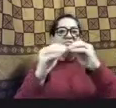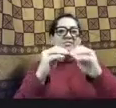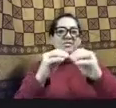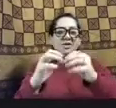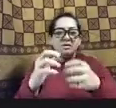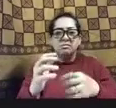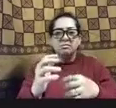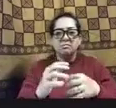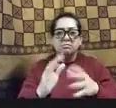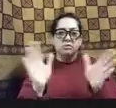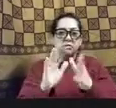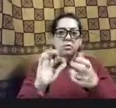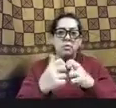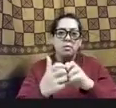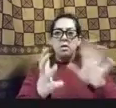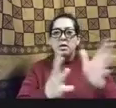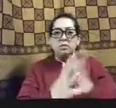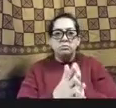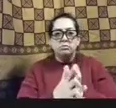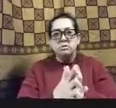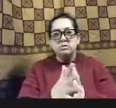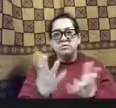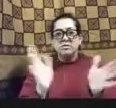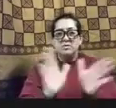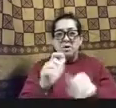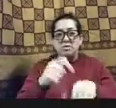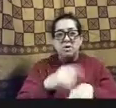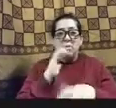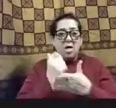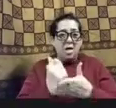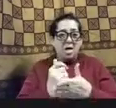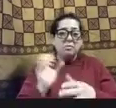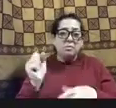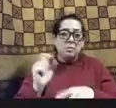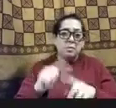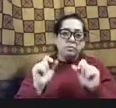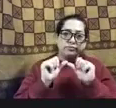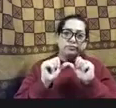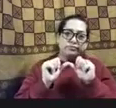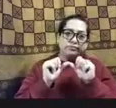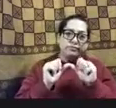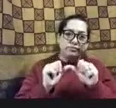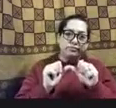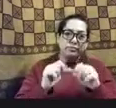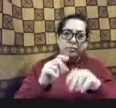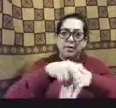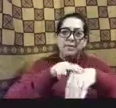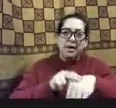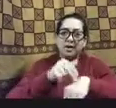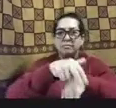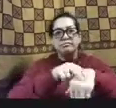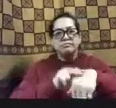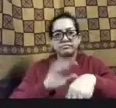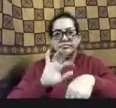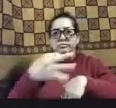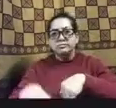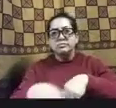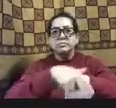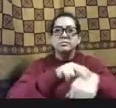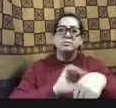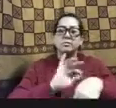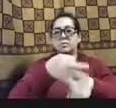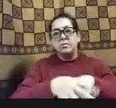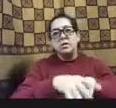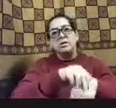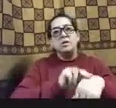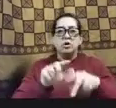which may help for, you know, a small period of time, but it's like, you know, continually putting a Band-Aid on, and then you get dependent on a